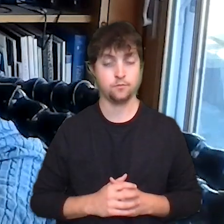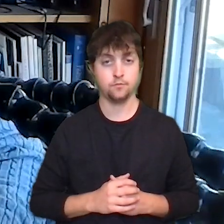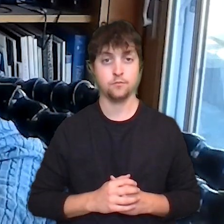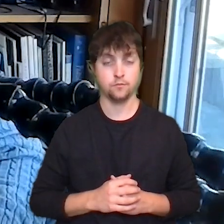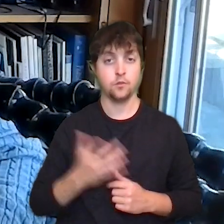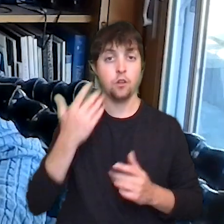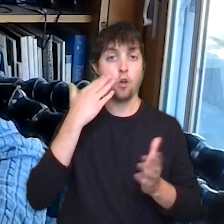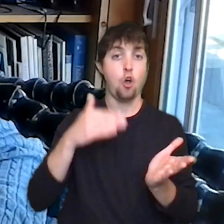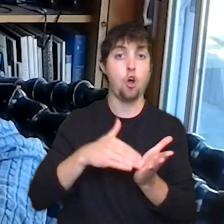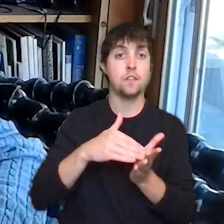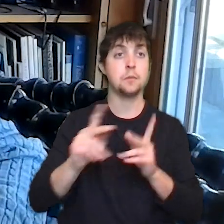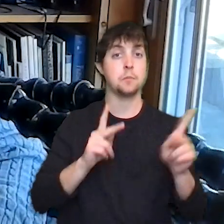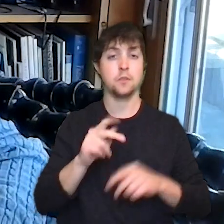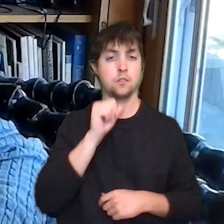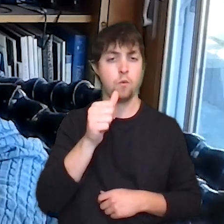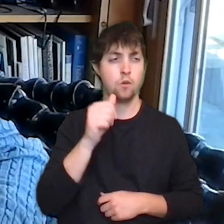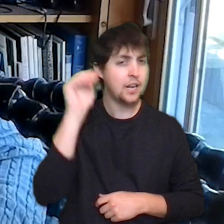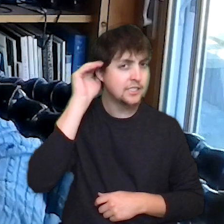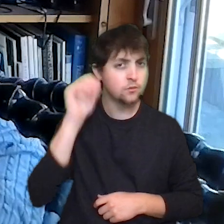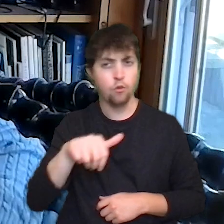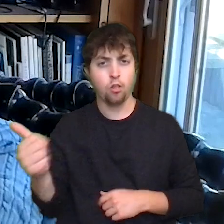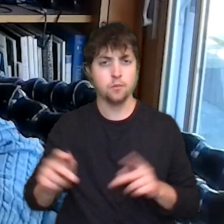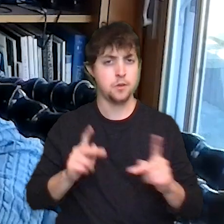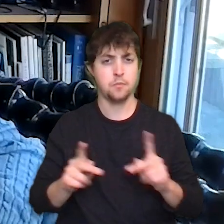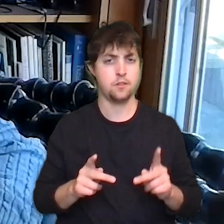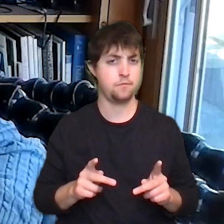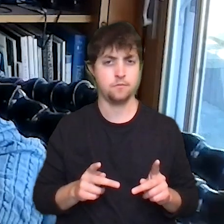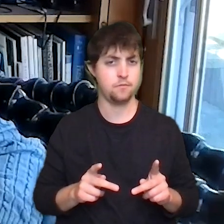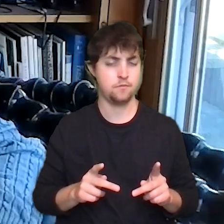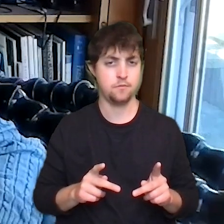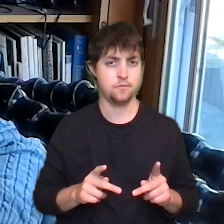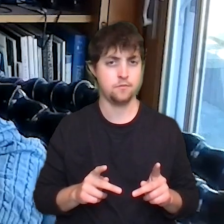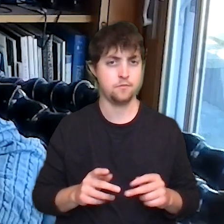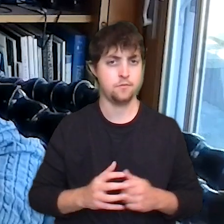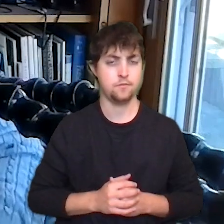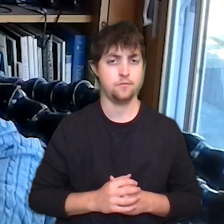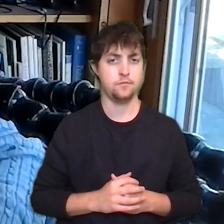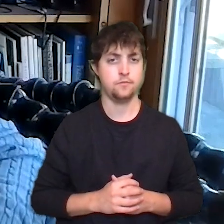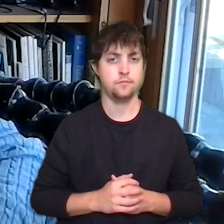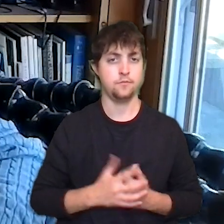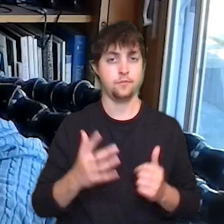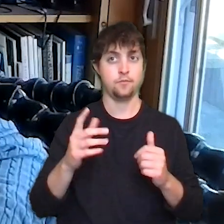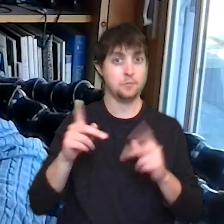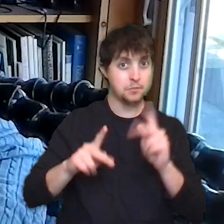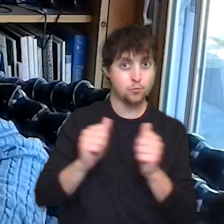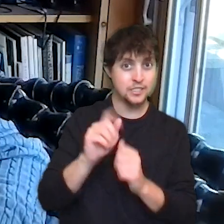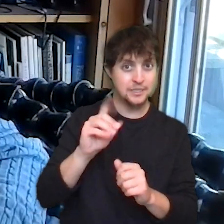the future. You know, often people don't listen to people